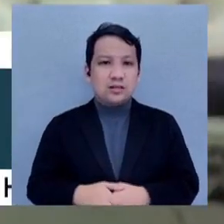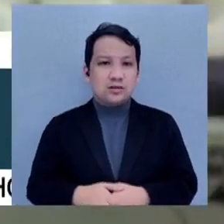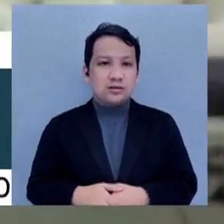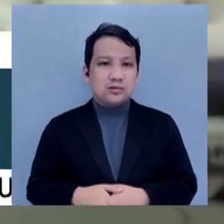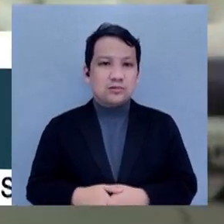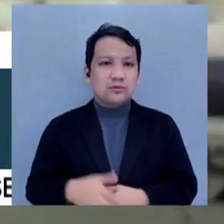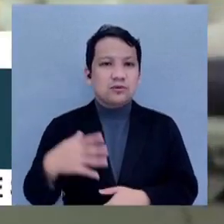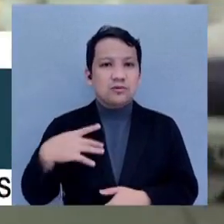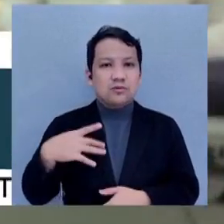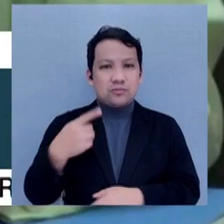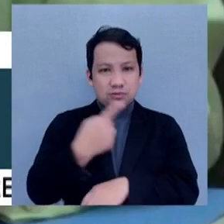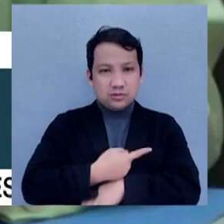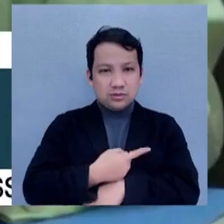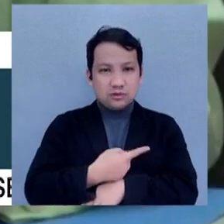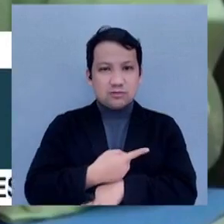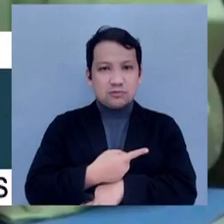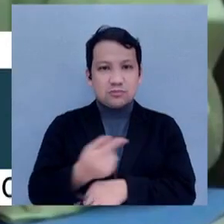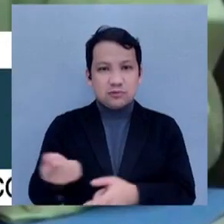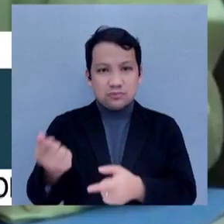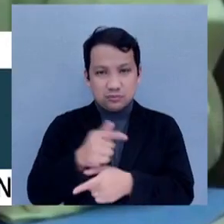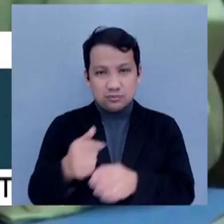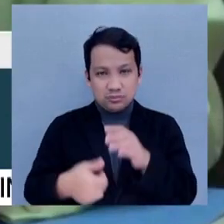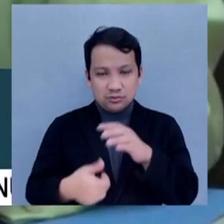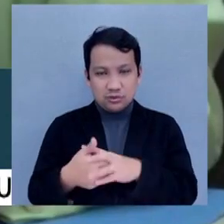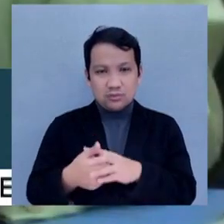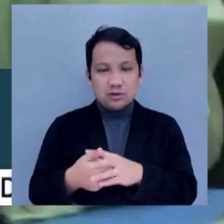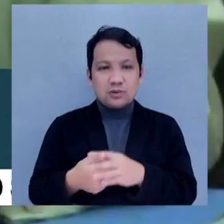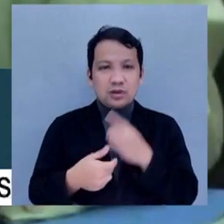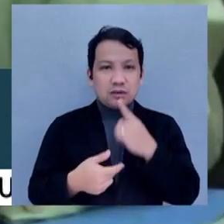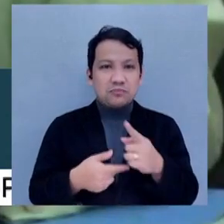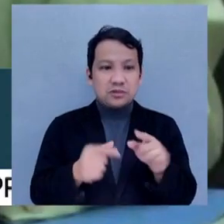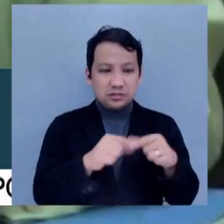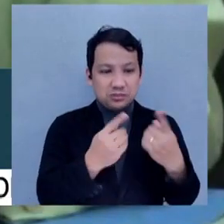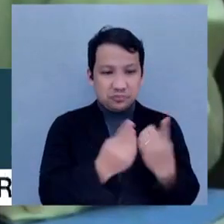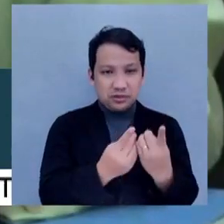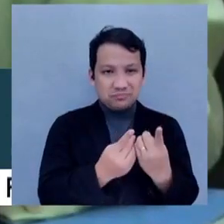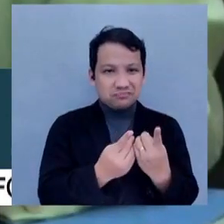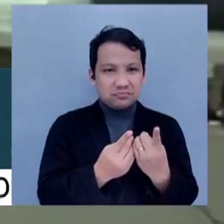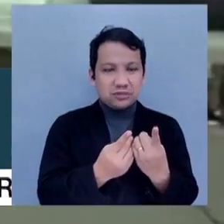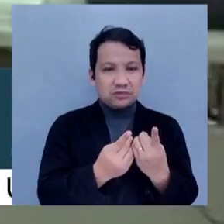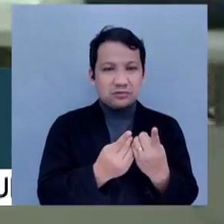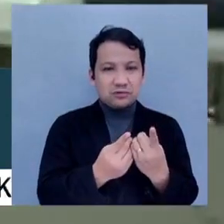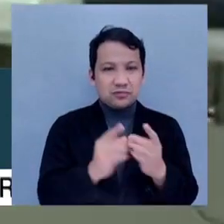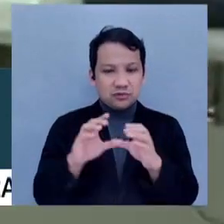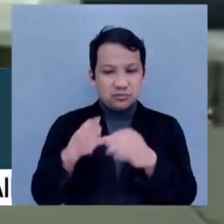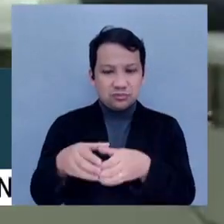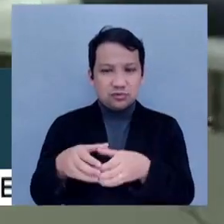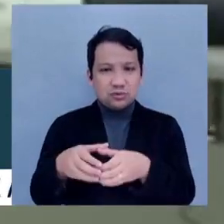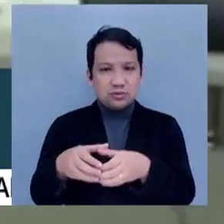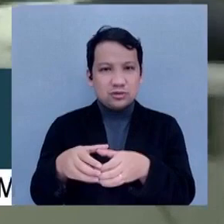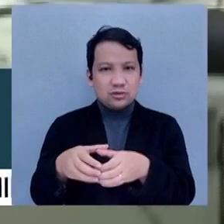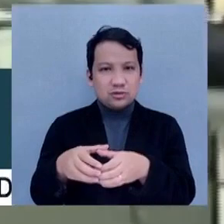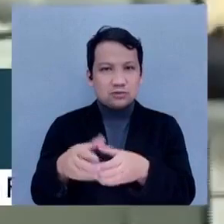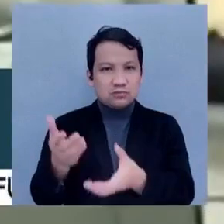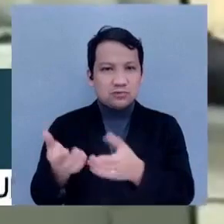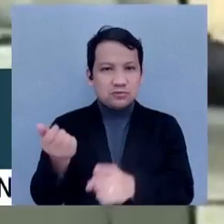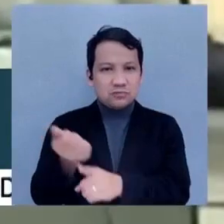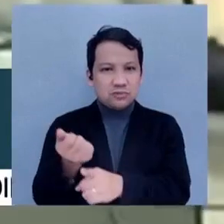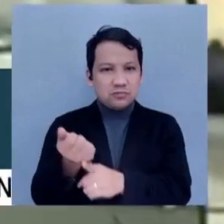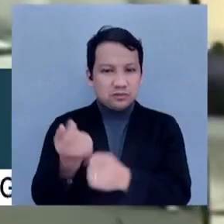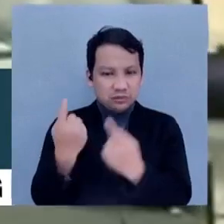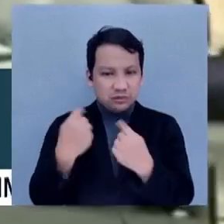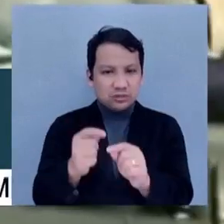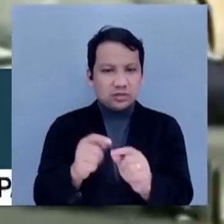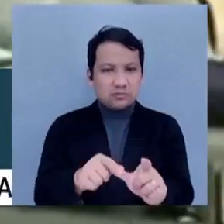block nila kung lalabas, diba? But the agency is anticipating that the group behind the attack may attempt to release distorted